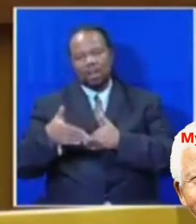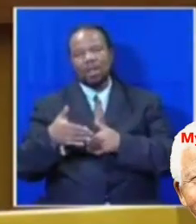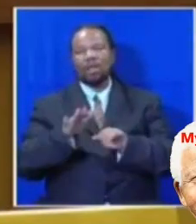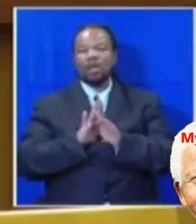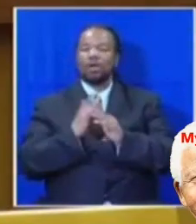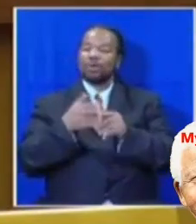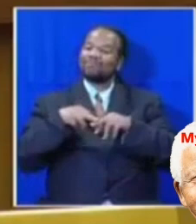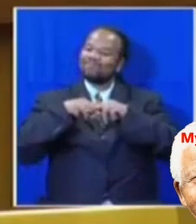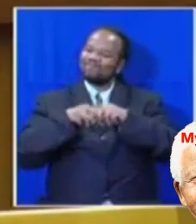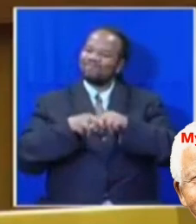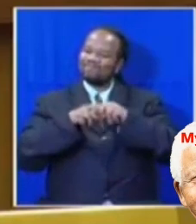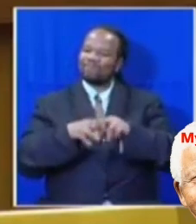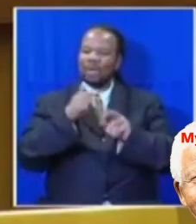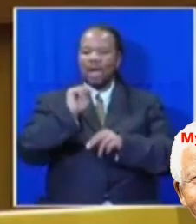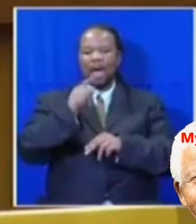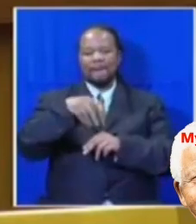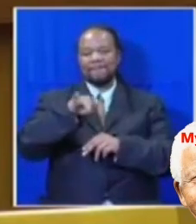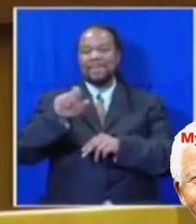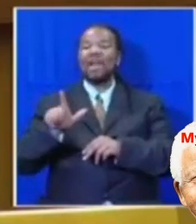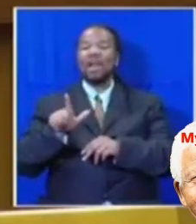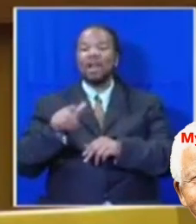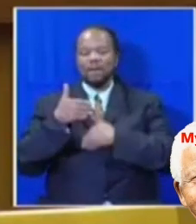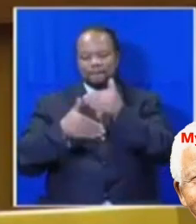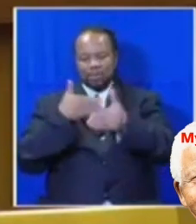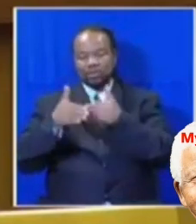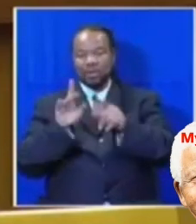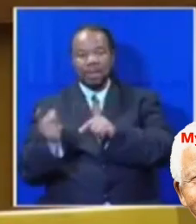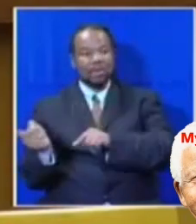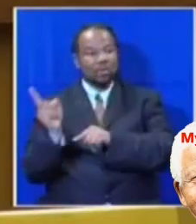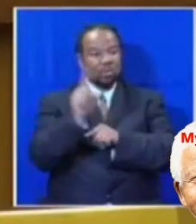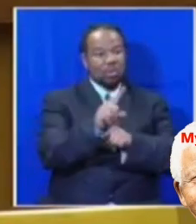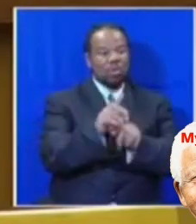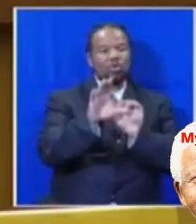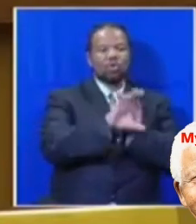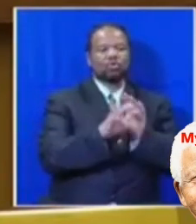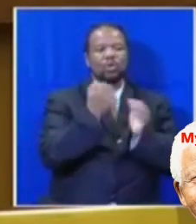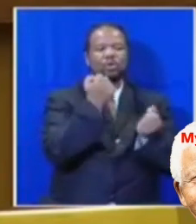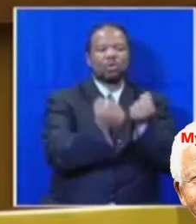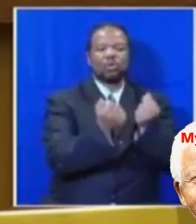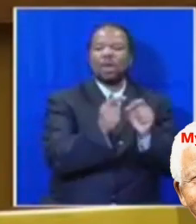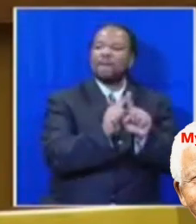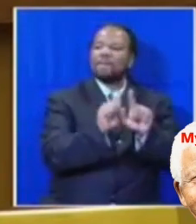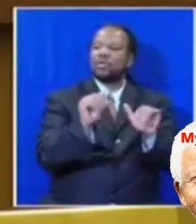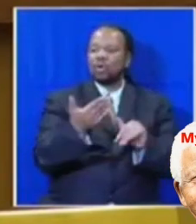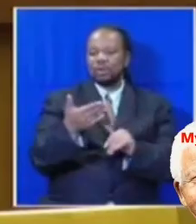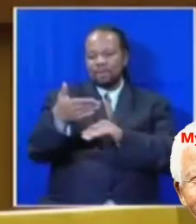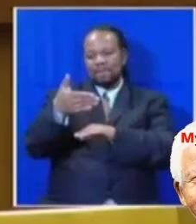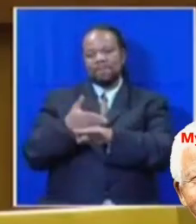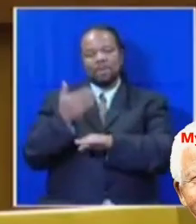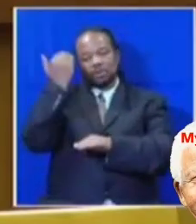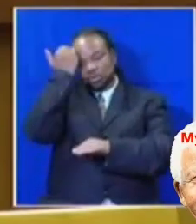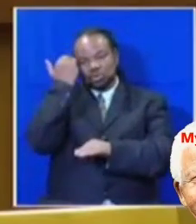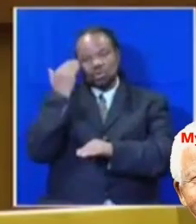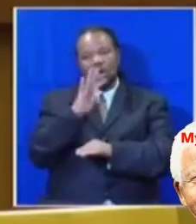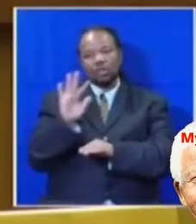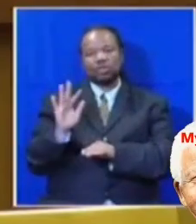appeal process, which may also reach the Constitutional Court, should not be prejudged, as they may ultimately result